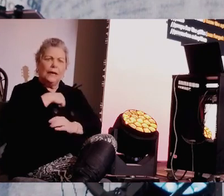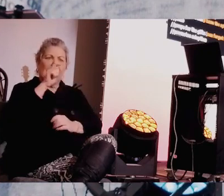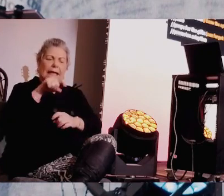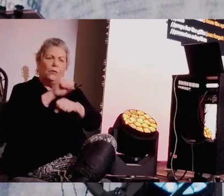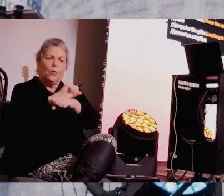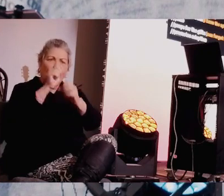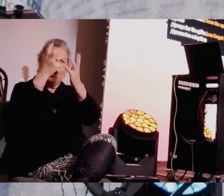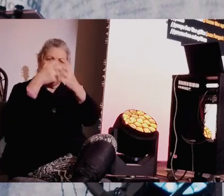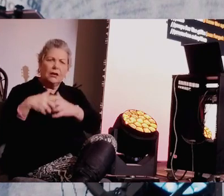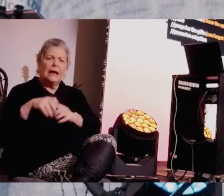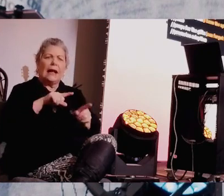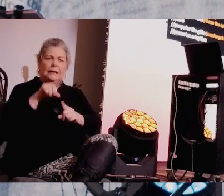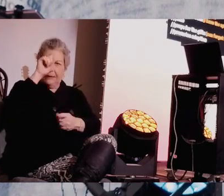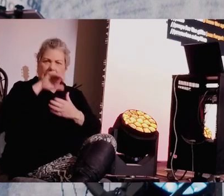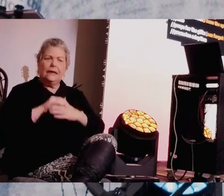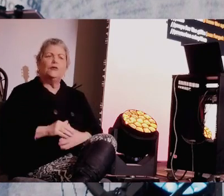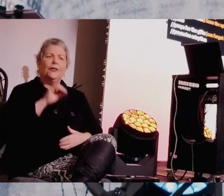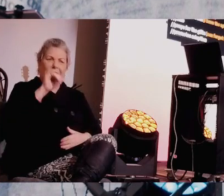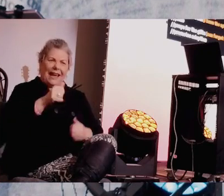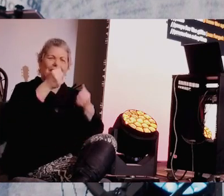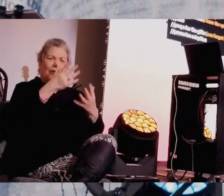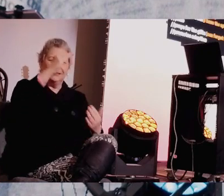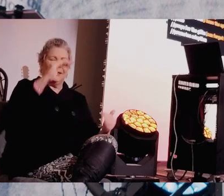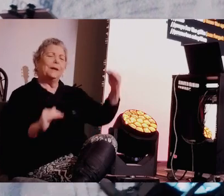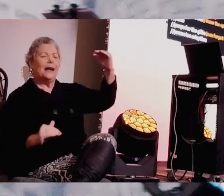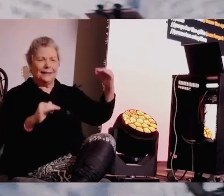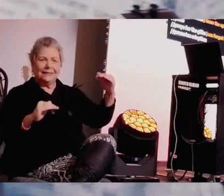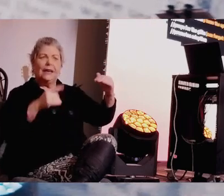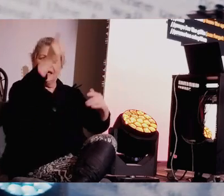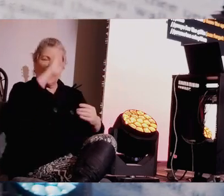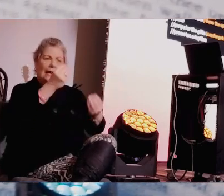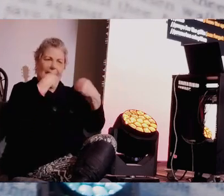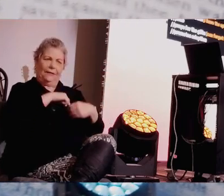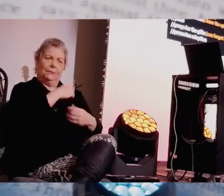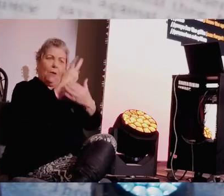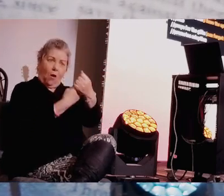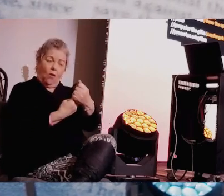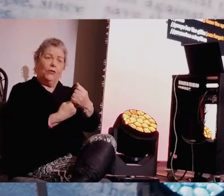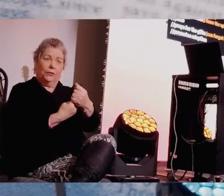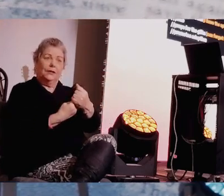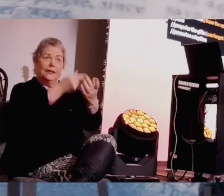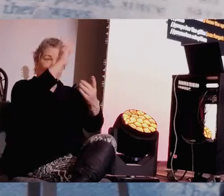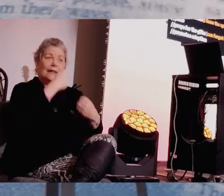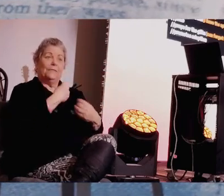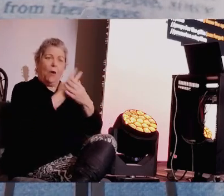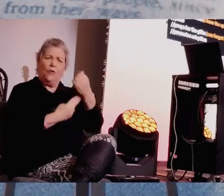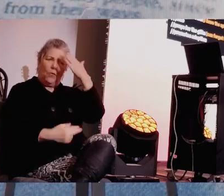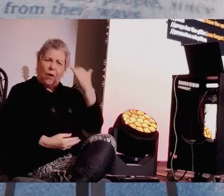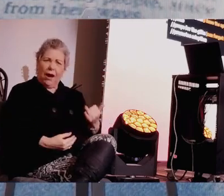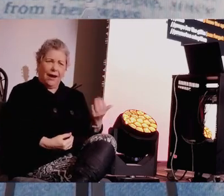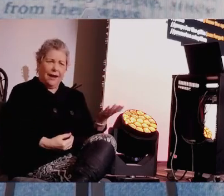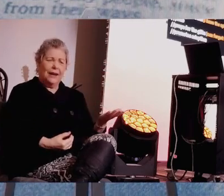as believers. That's the imbalance. You see, God gave us both, right? He gave us both. Why did He give us